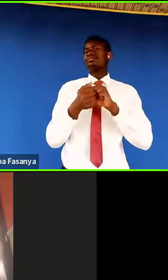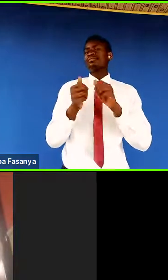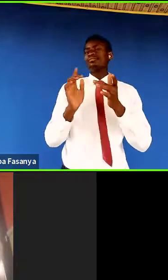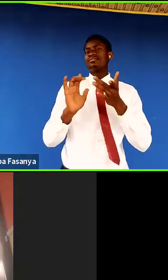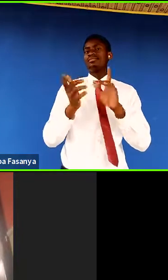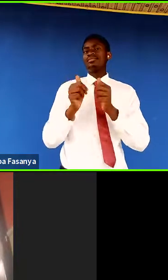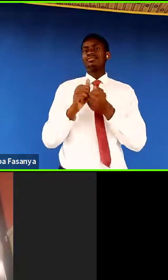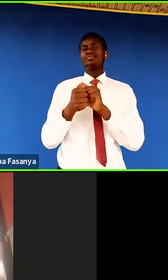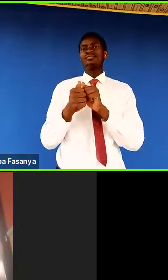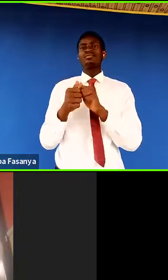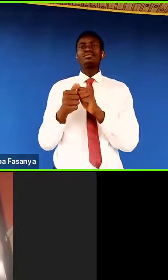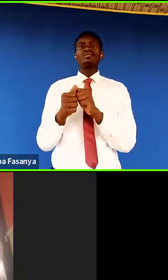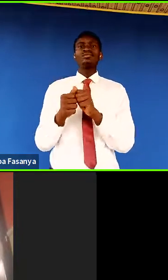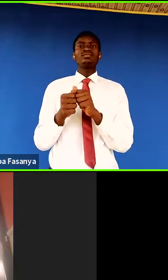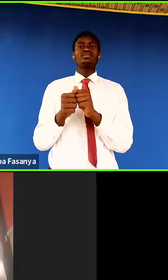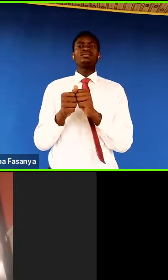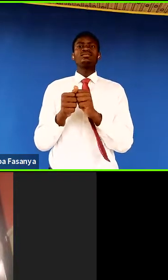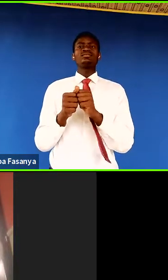Like